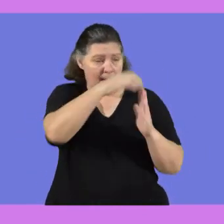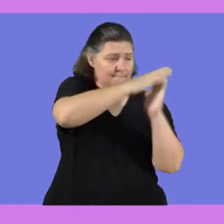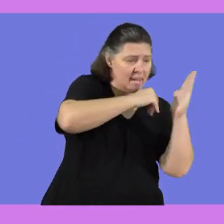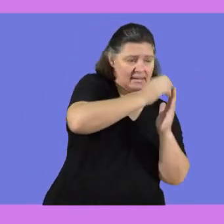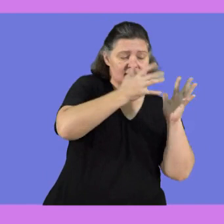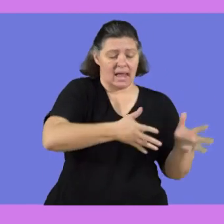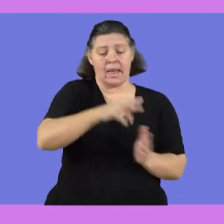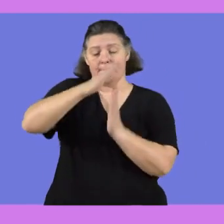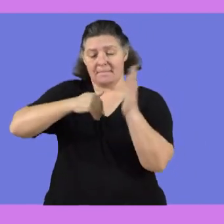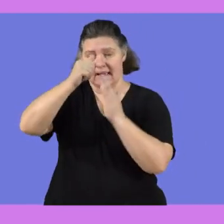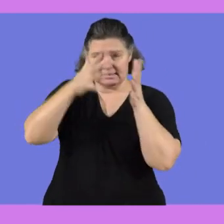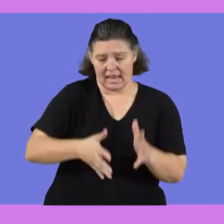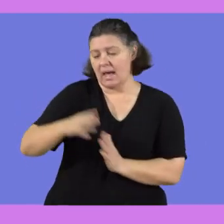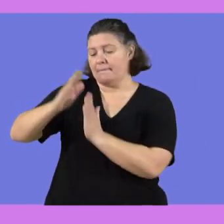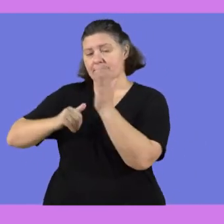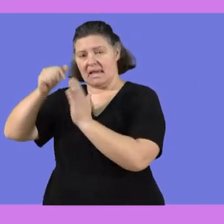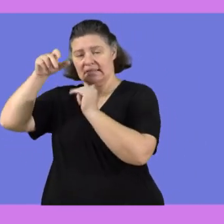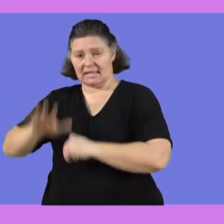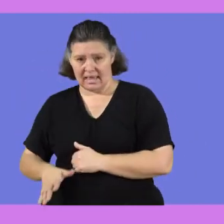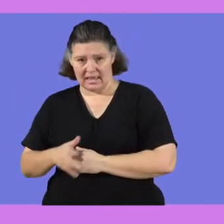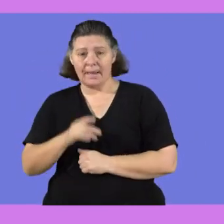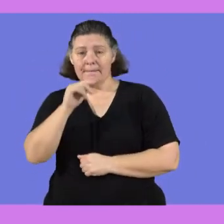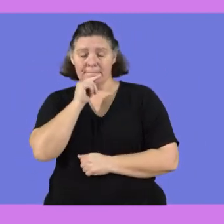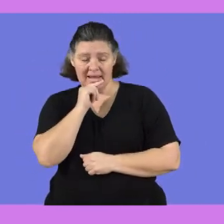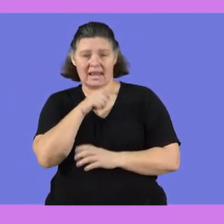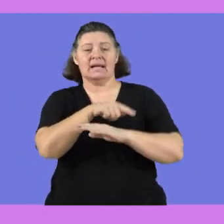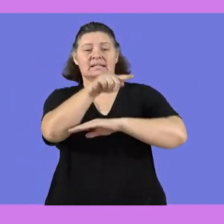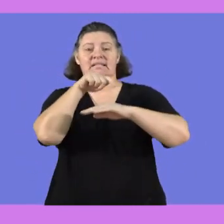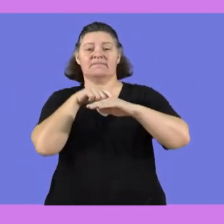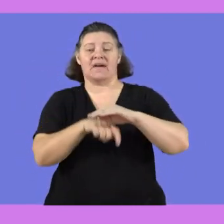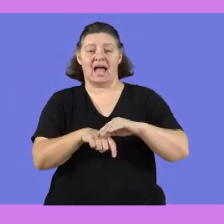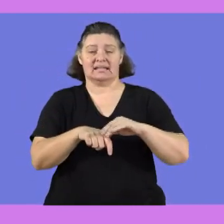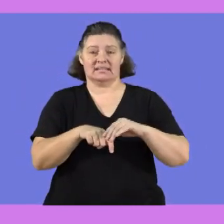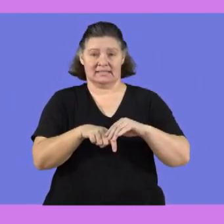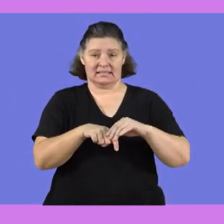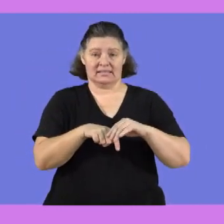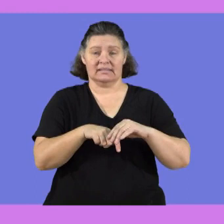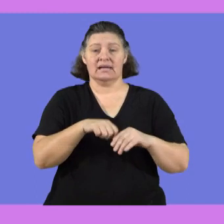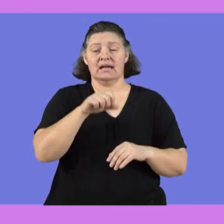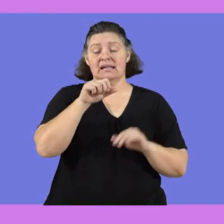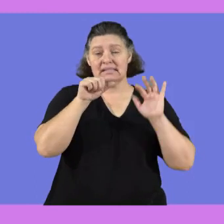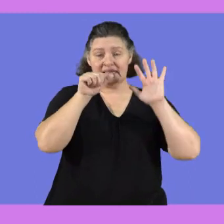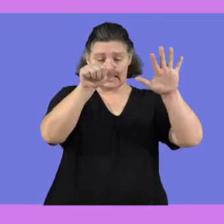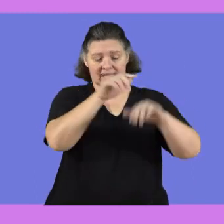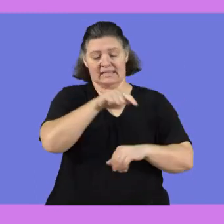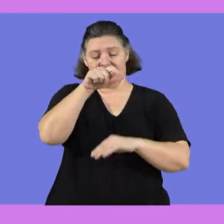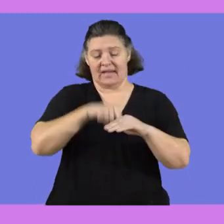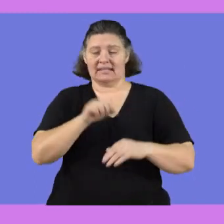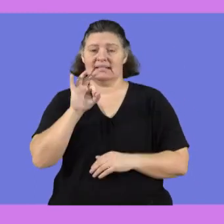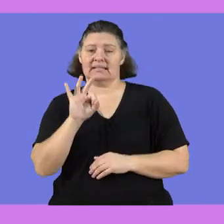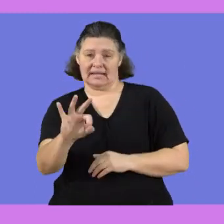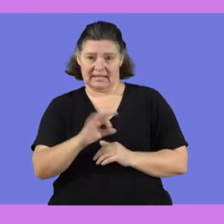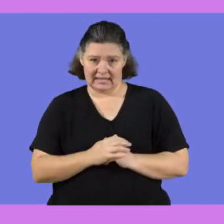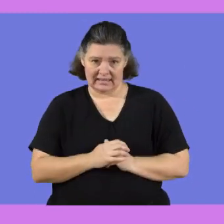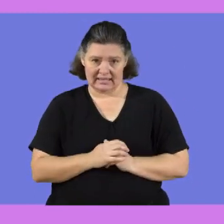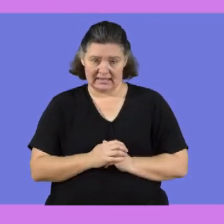3, because originally the total number needed to be taken to complete the painting, it's 6 days. We will